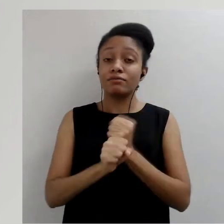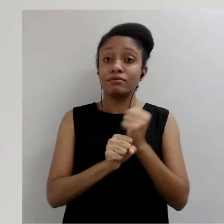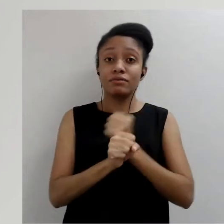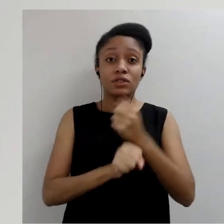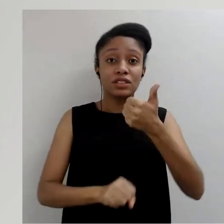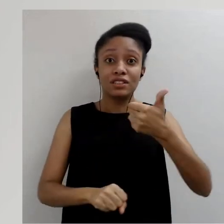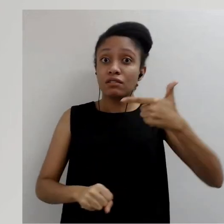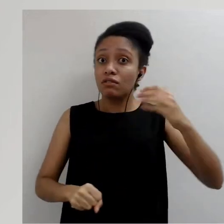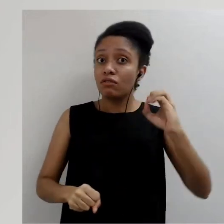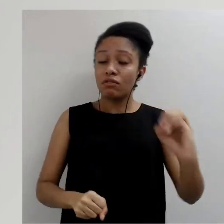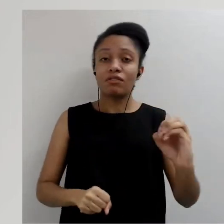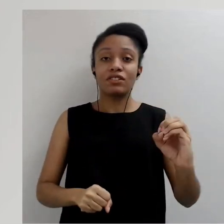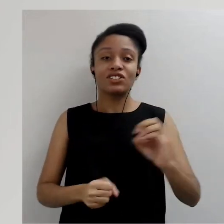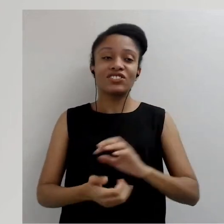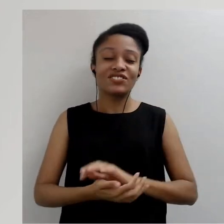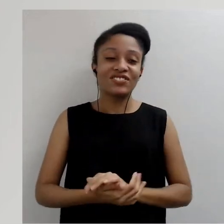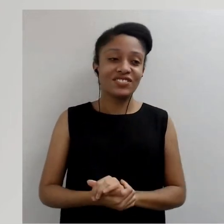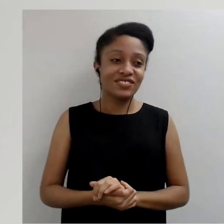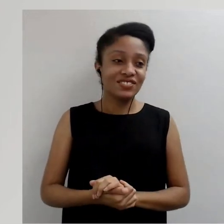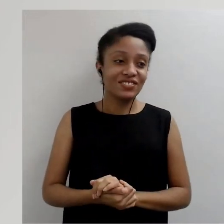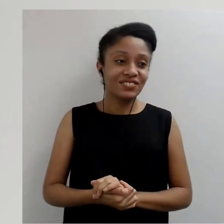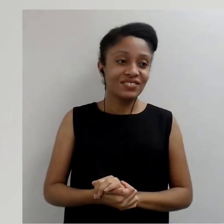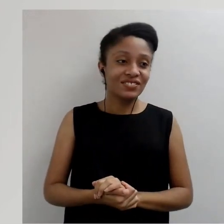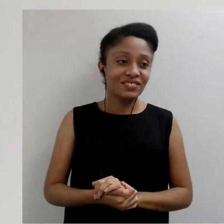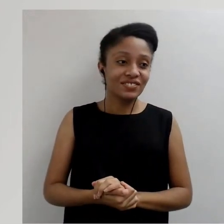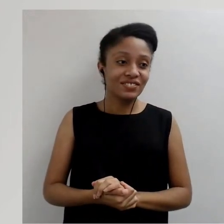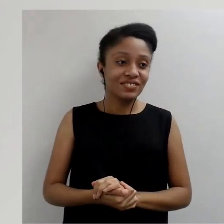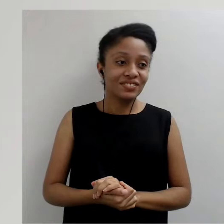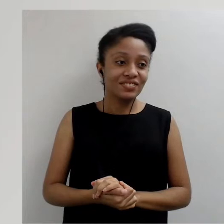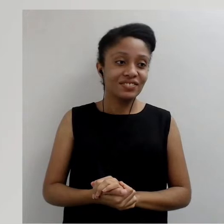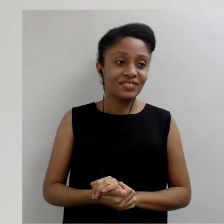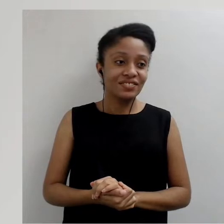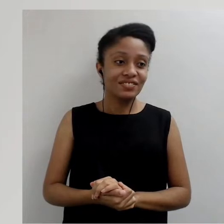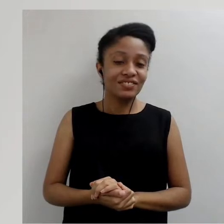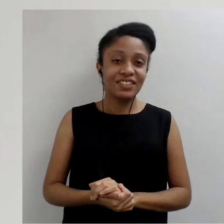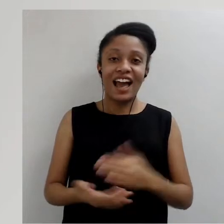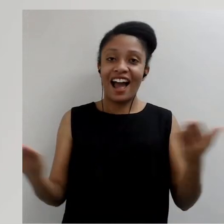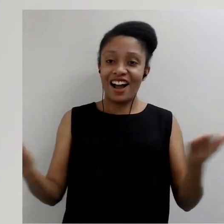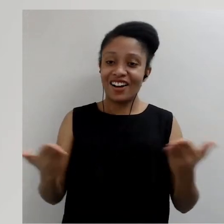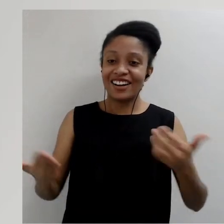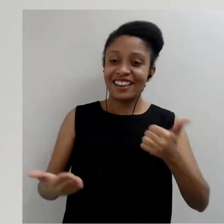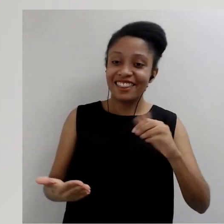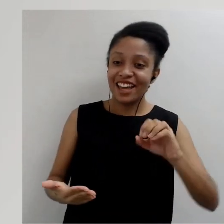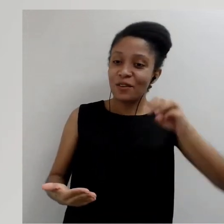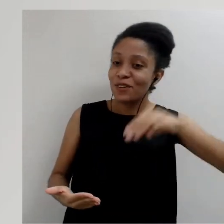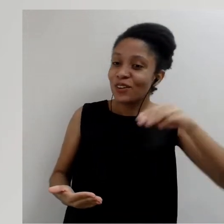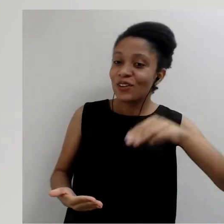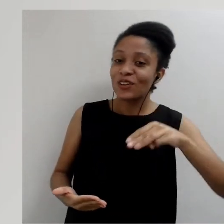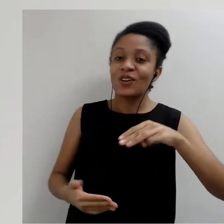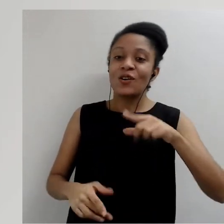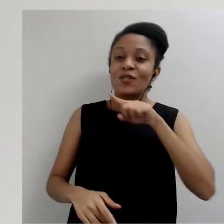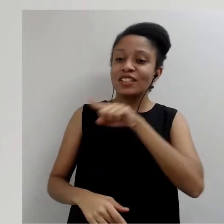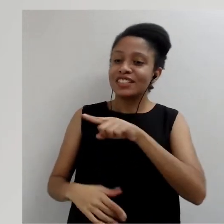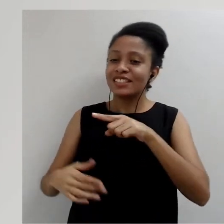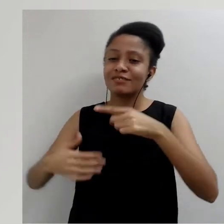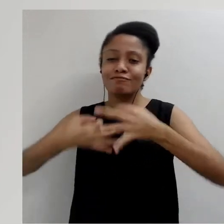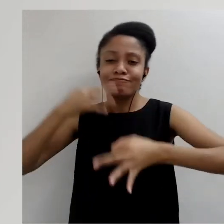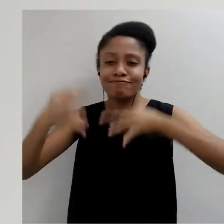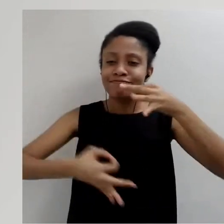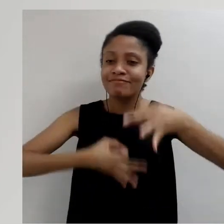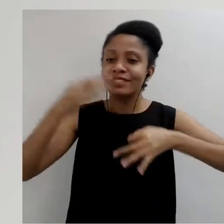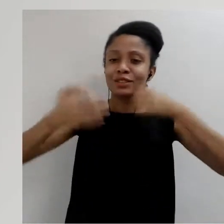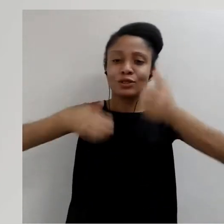celebrating 120 years. And now you have 10 minutes to present your ideas and